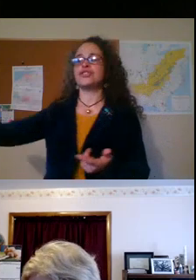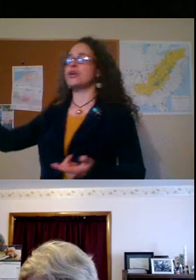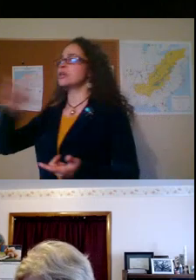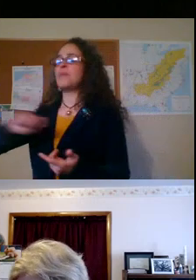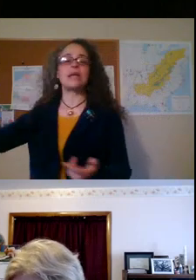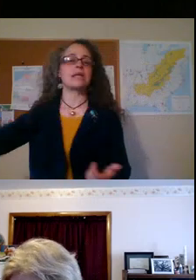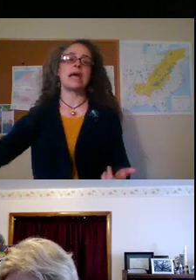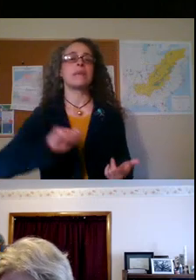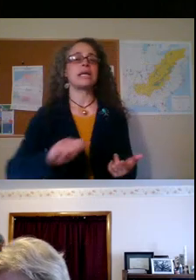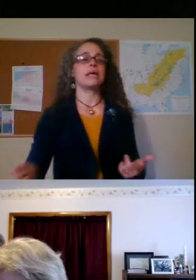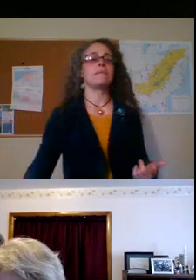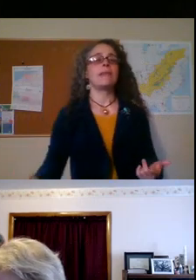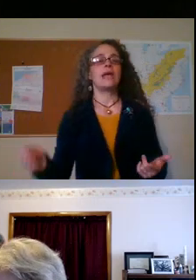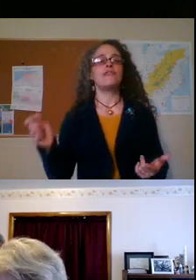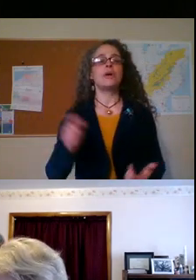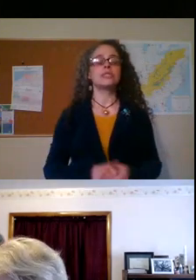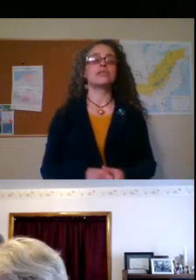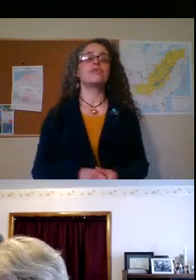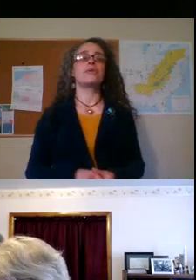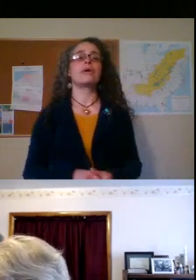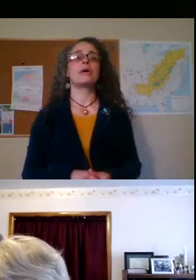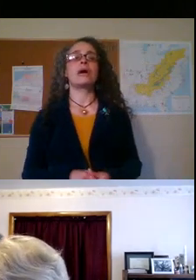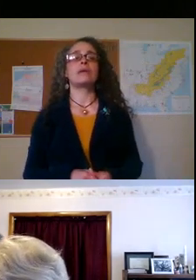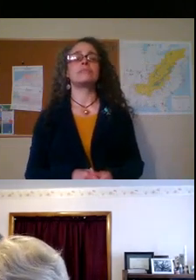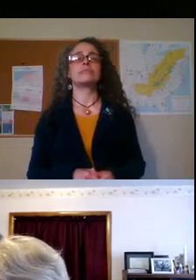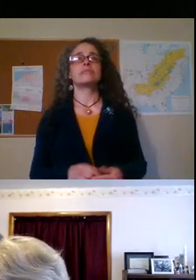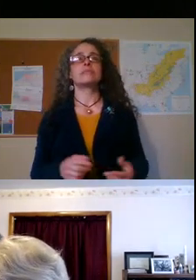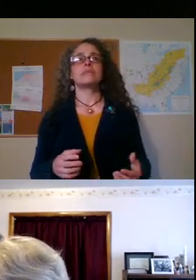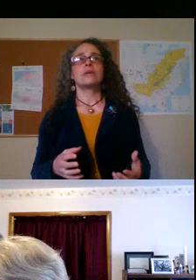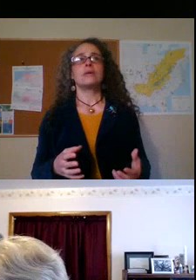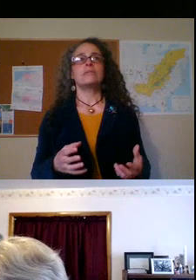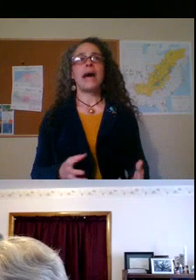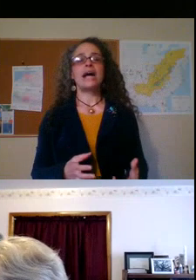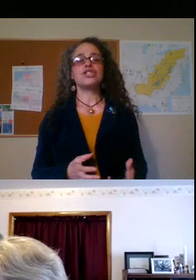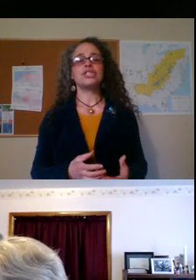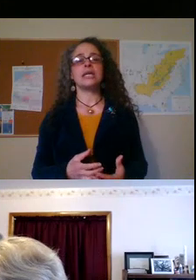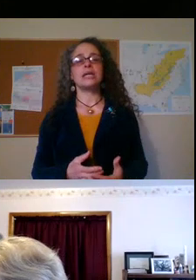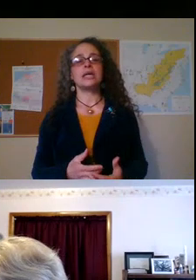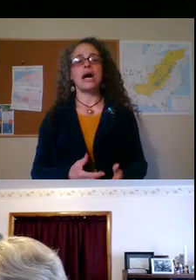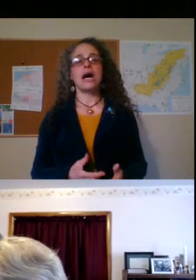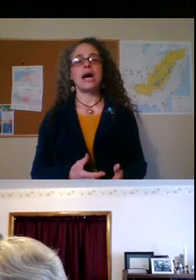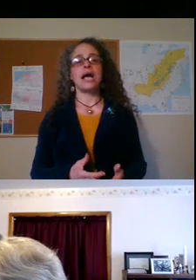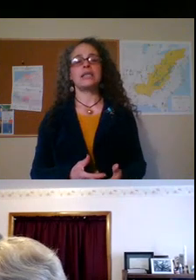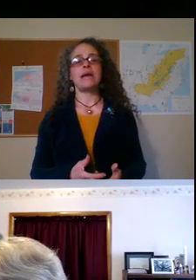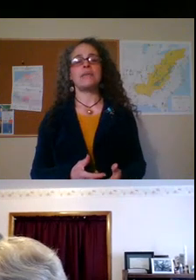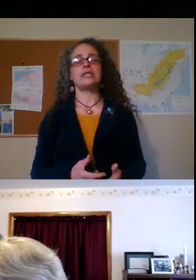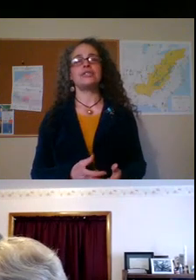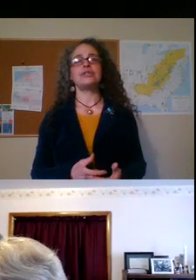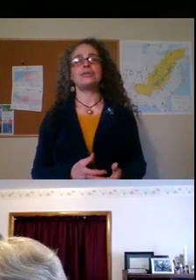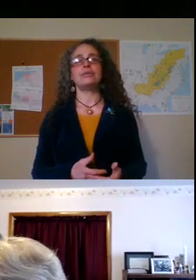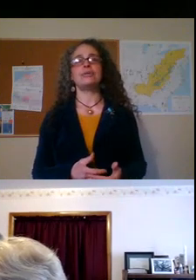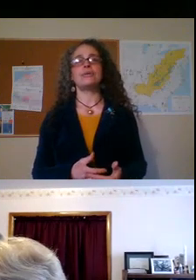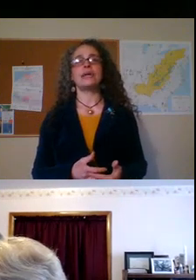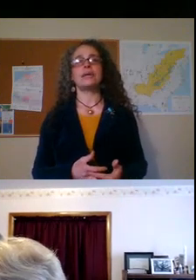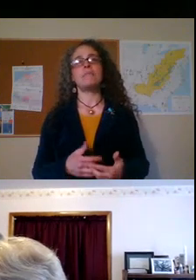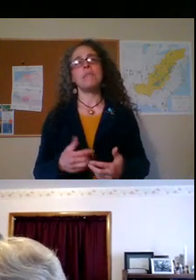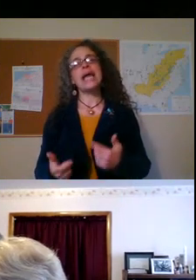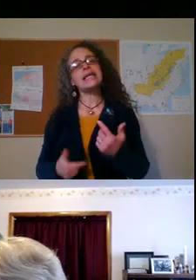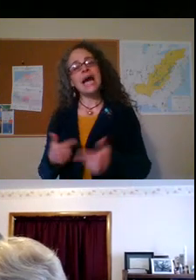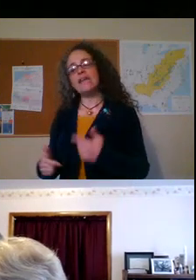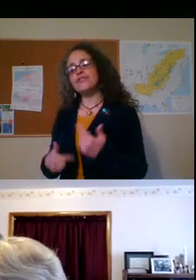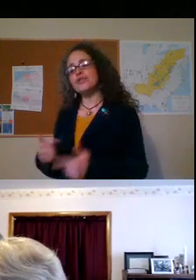you can start spending that money. If most of your match is in kind, then that means